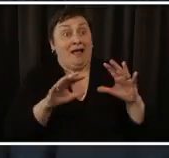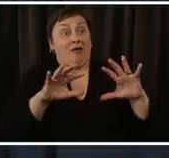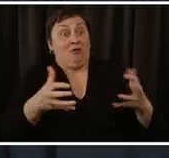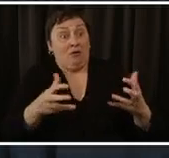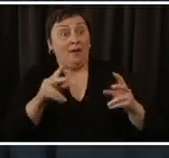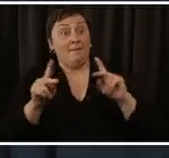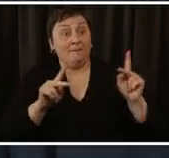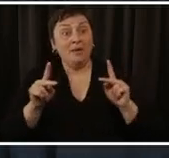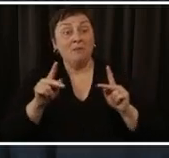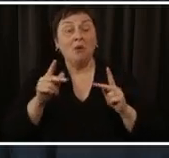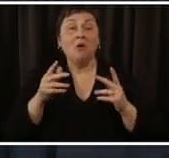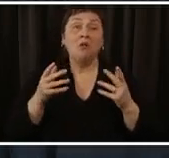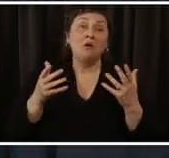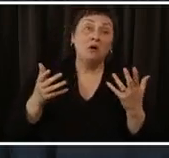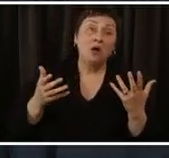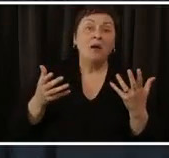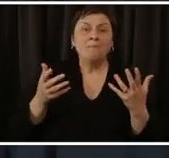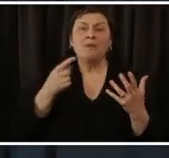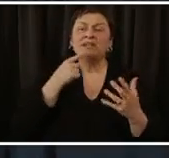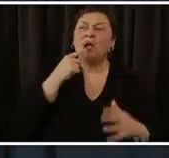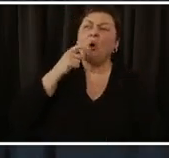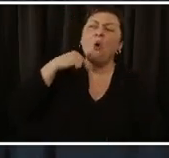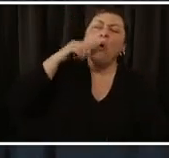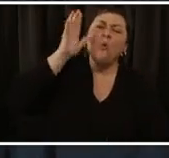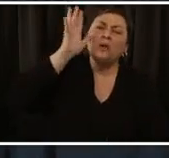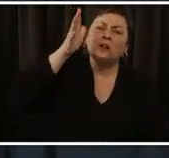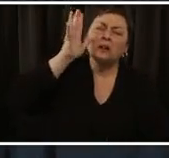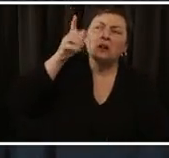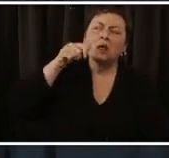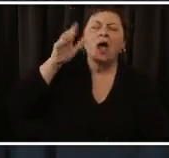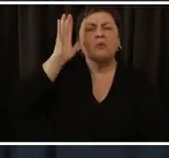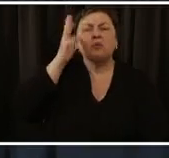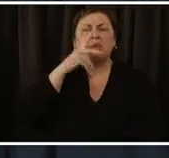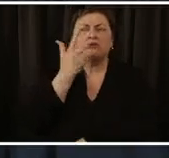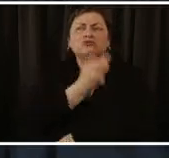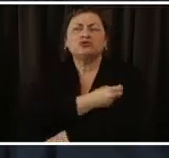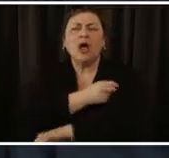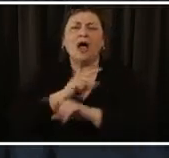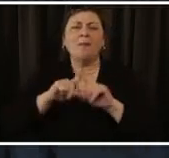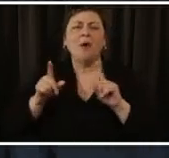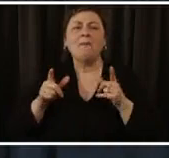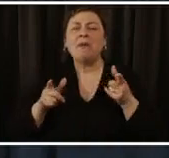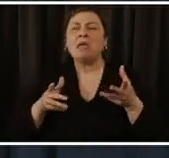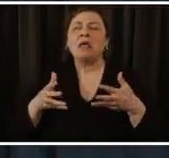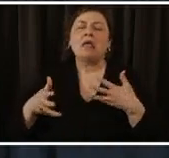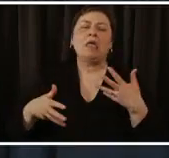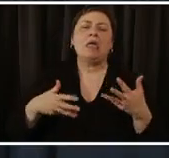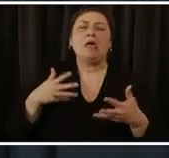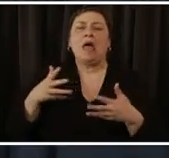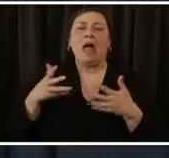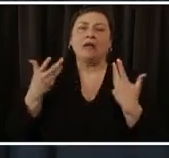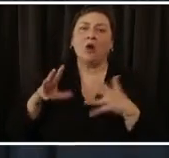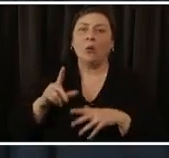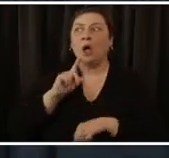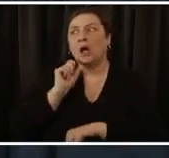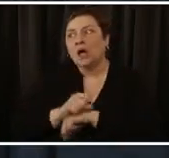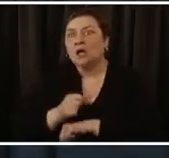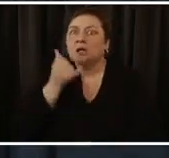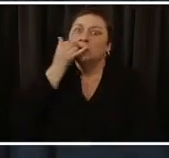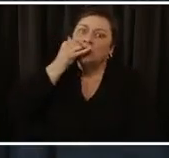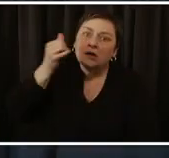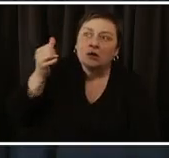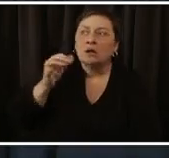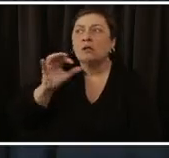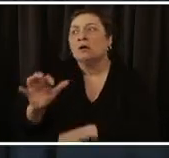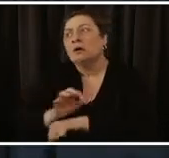course, in an abstract way, say they'll get it, but are averse to making those particular plans about getting it. And I